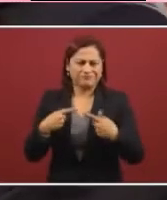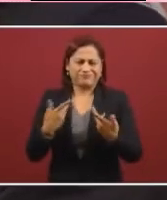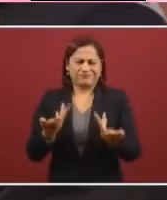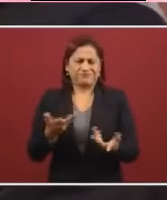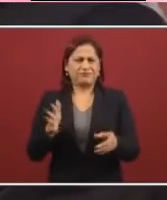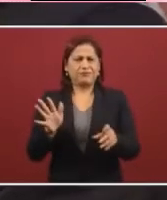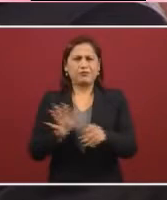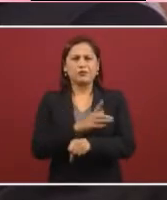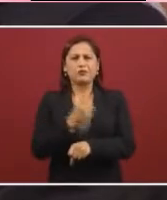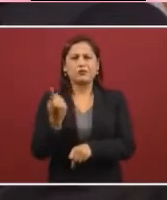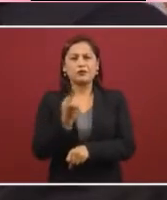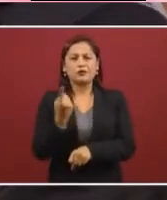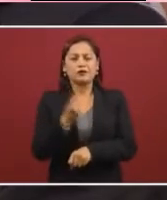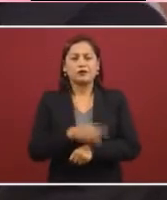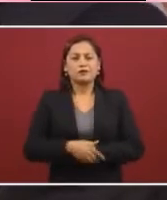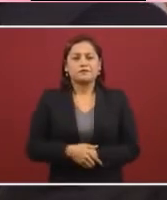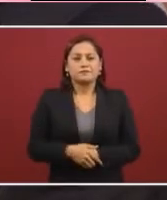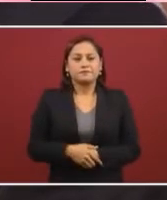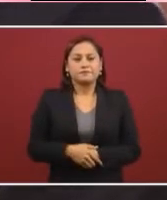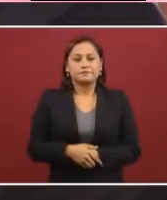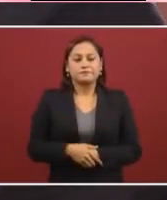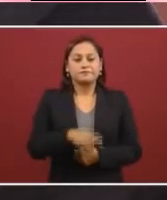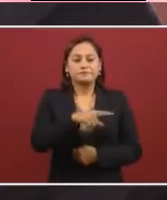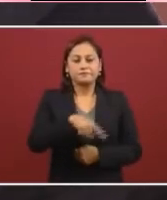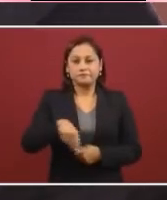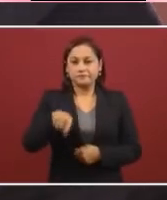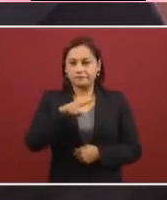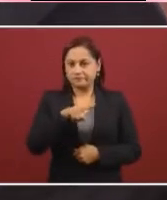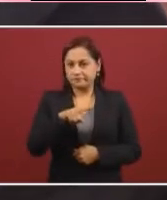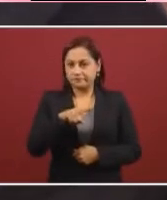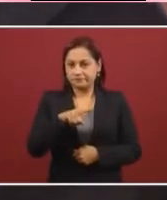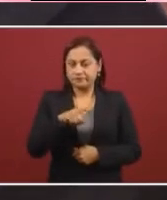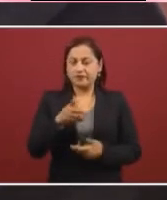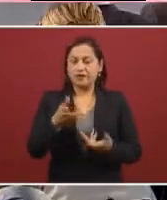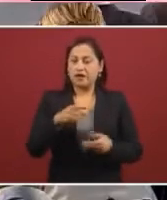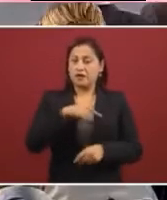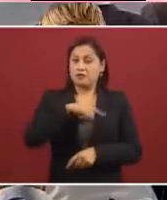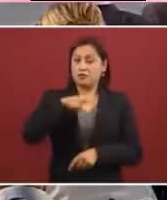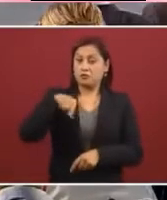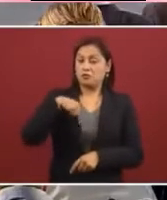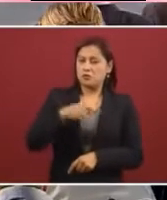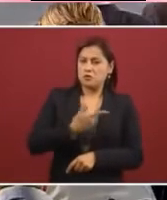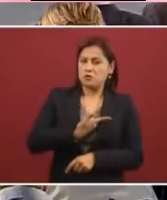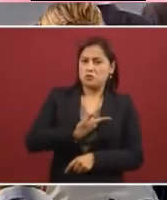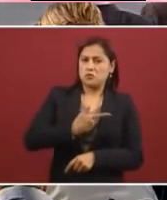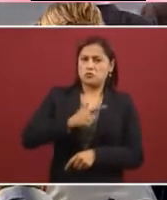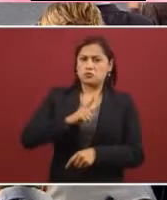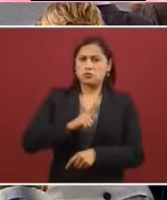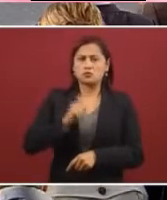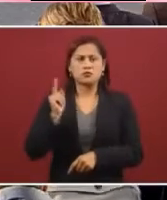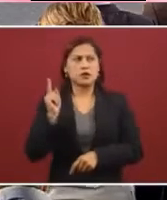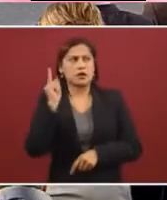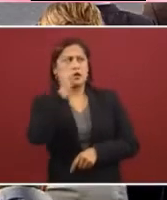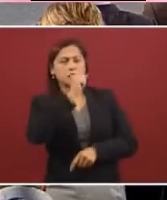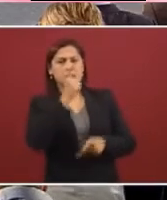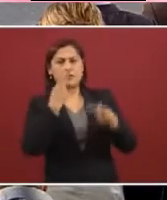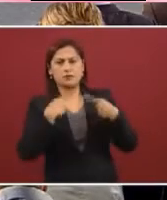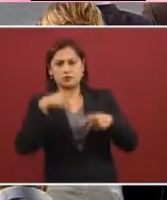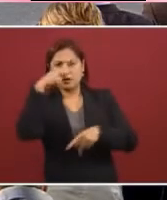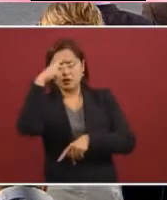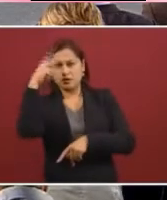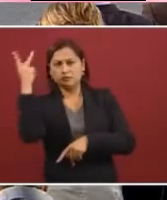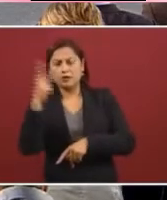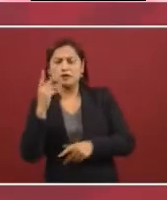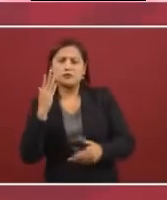like it that they treat bad our people and we defend